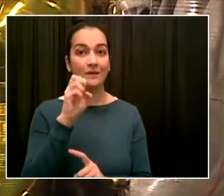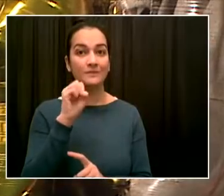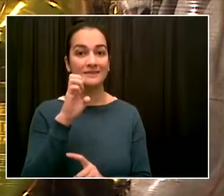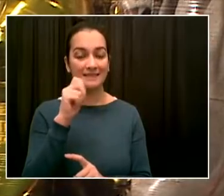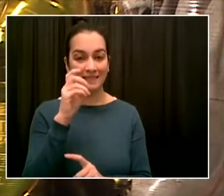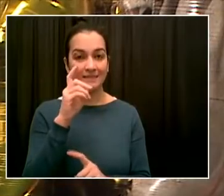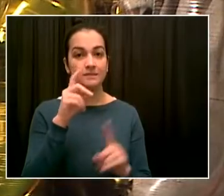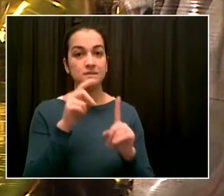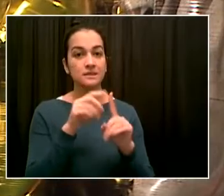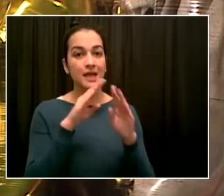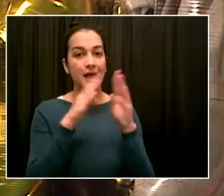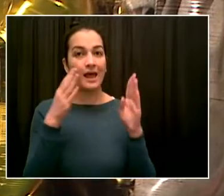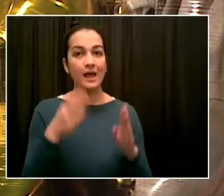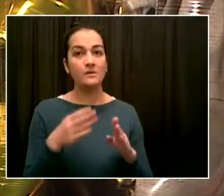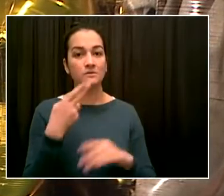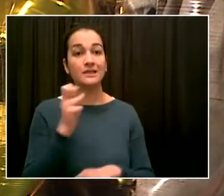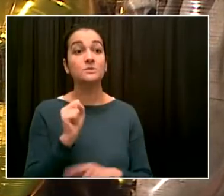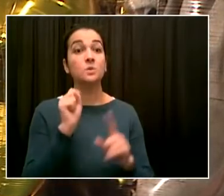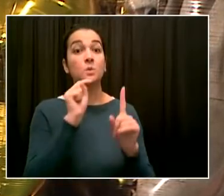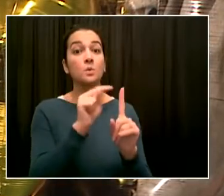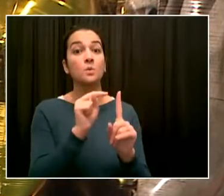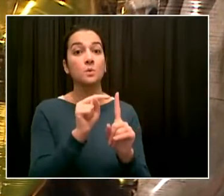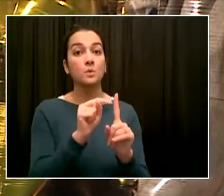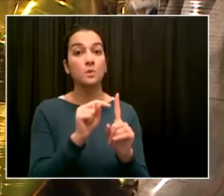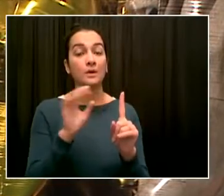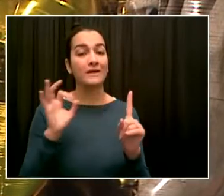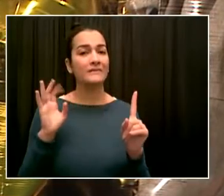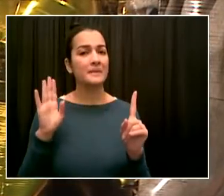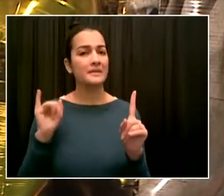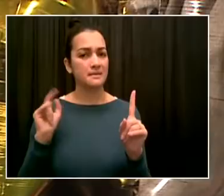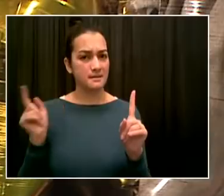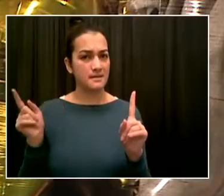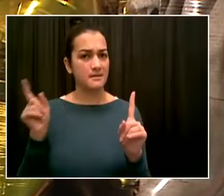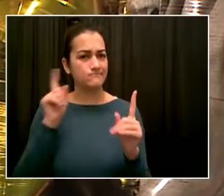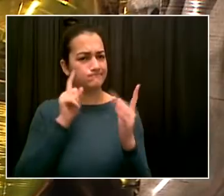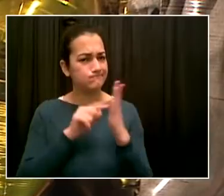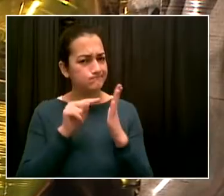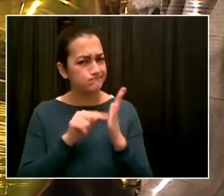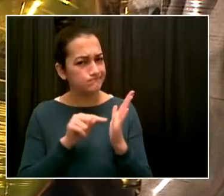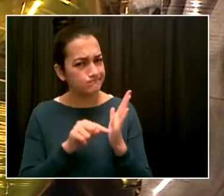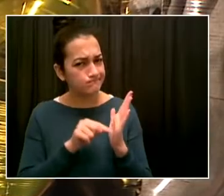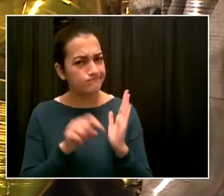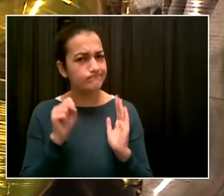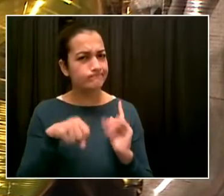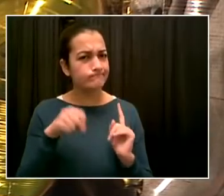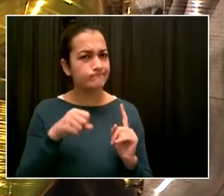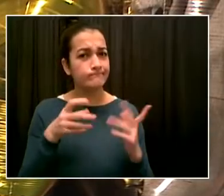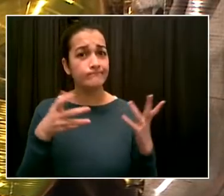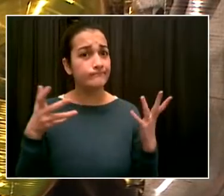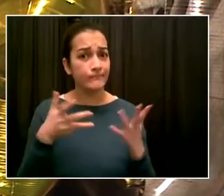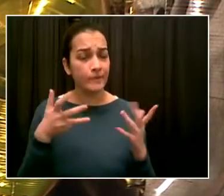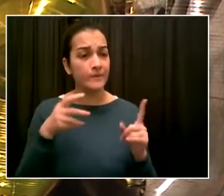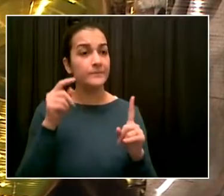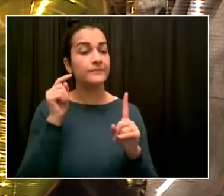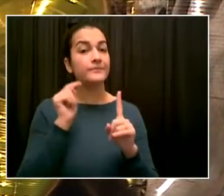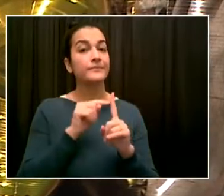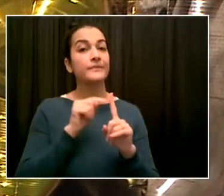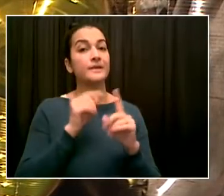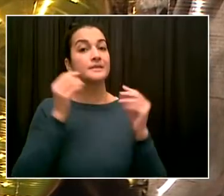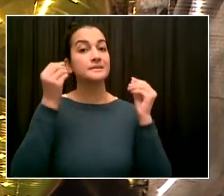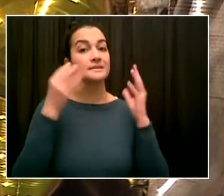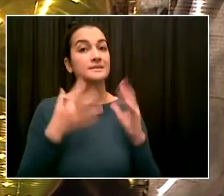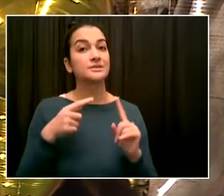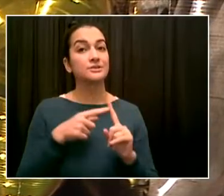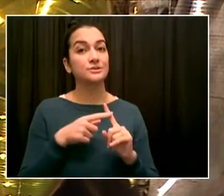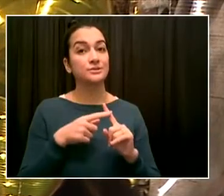grooming female students, had sex with at least one student after she graduated. They recommended he be fired, but due to the